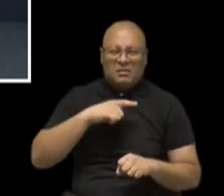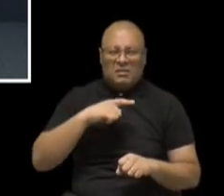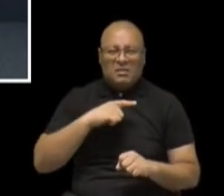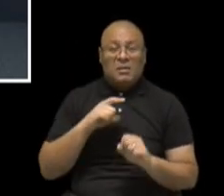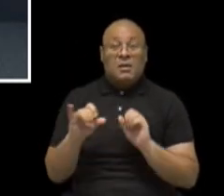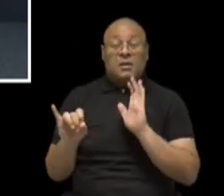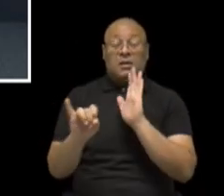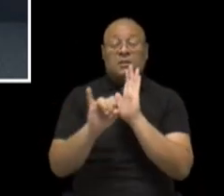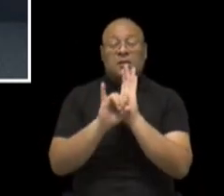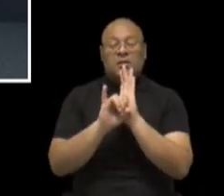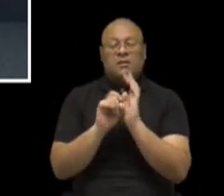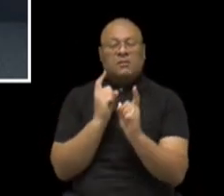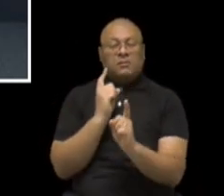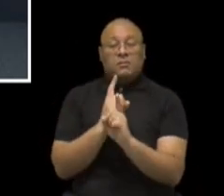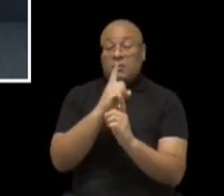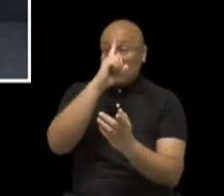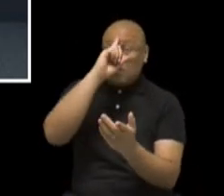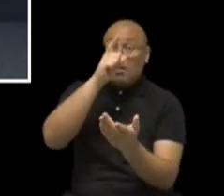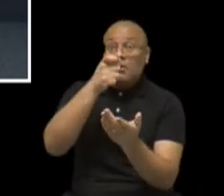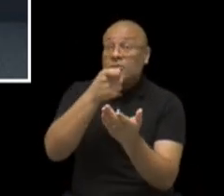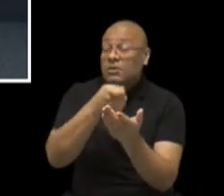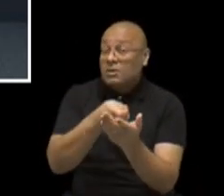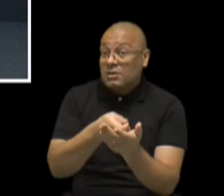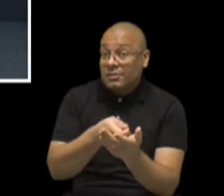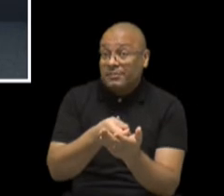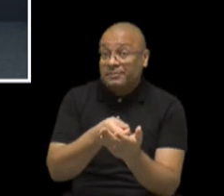identity, I decided that